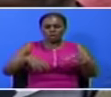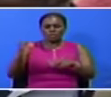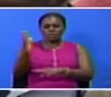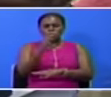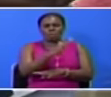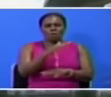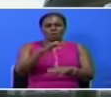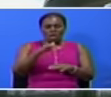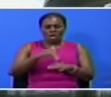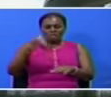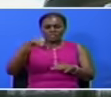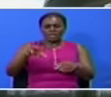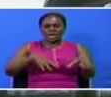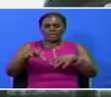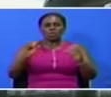interfering with the animals.